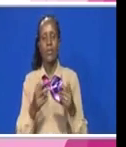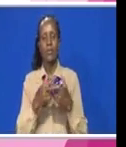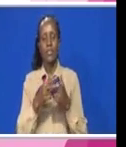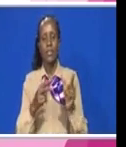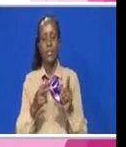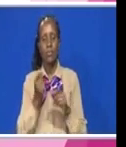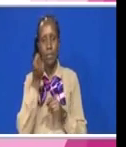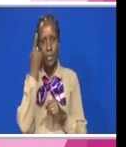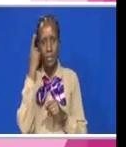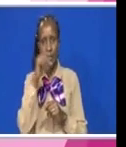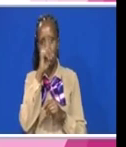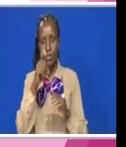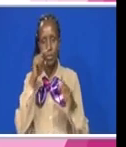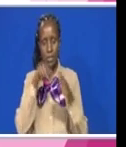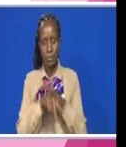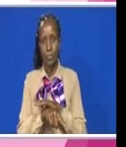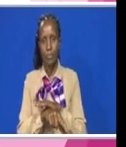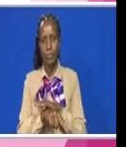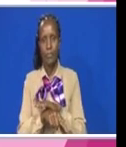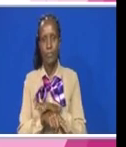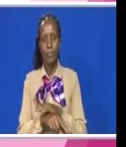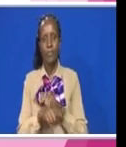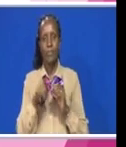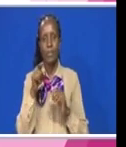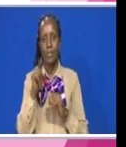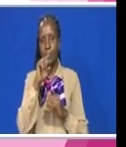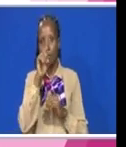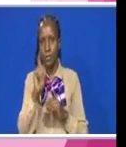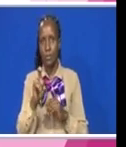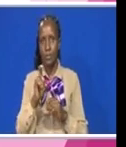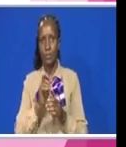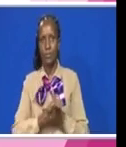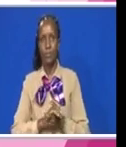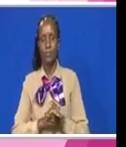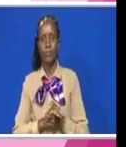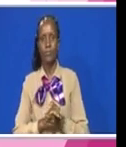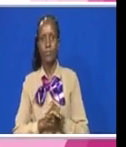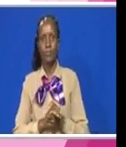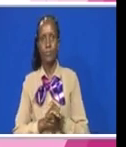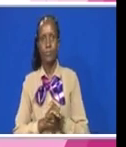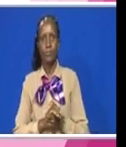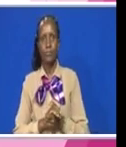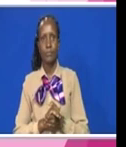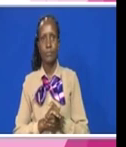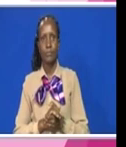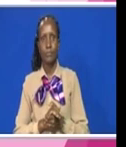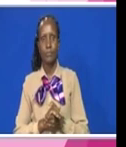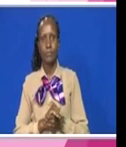down. In this question, in this particular question,